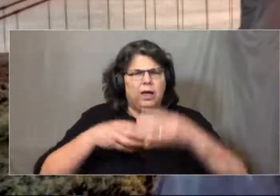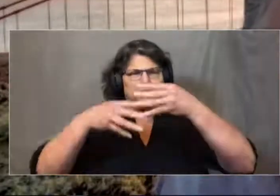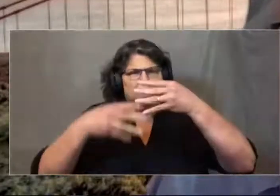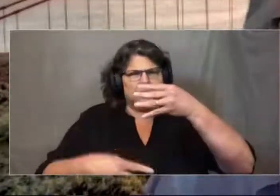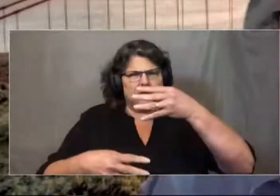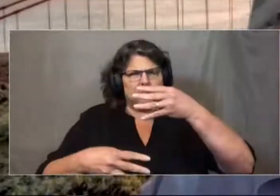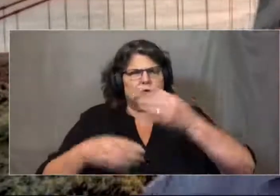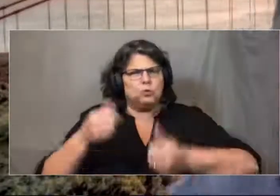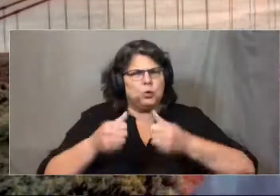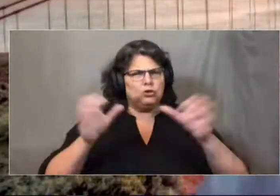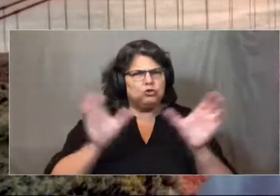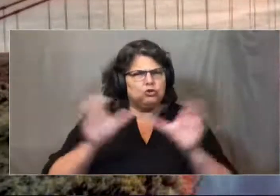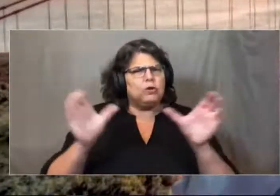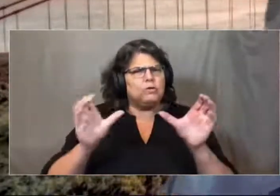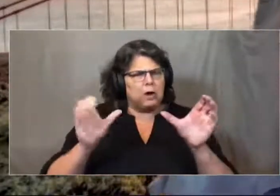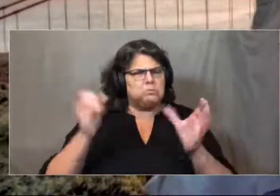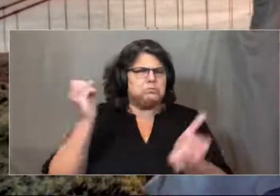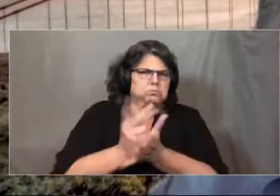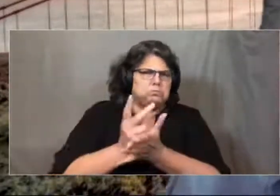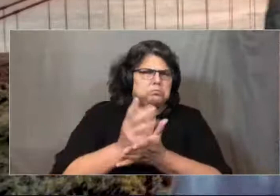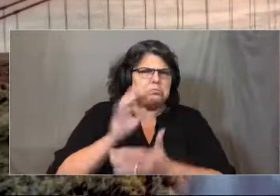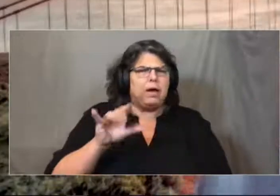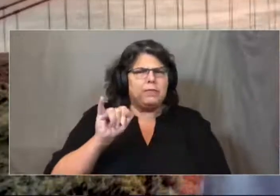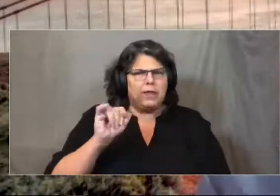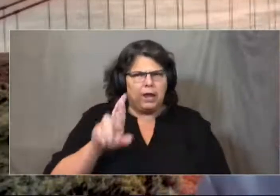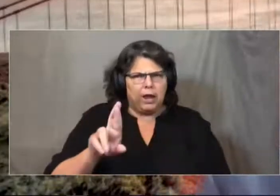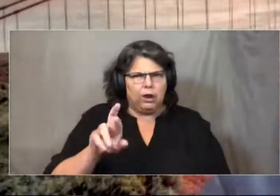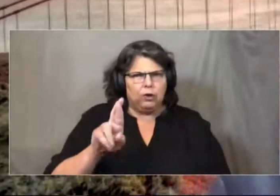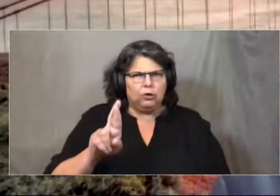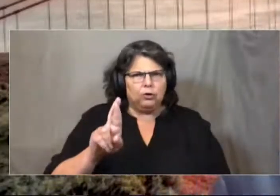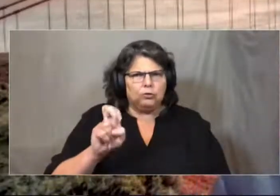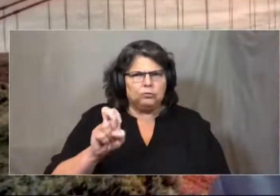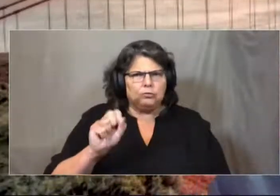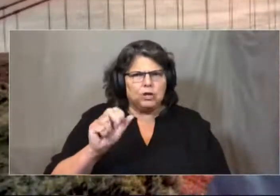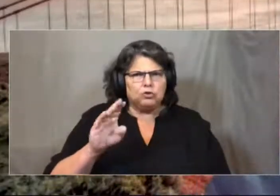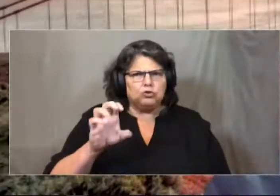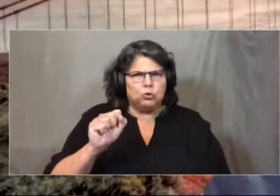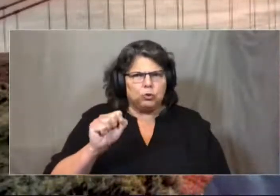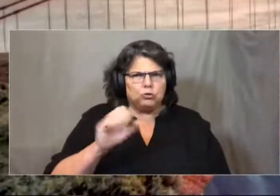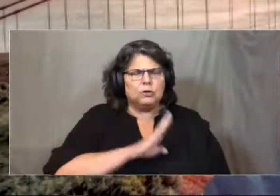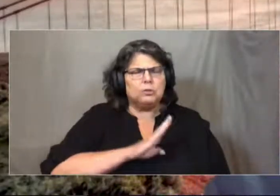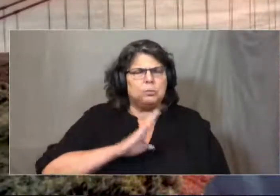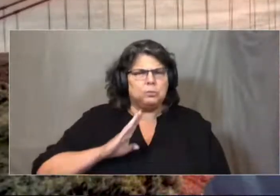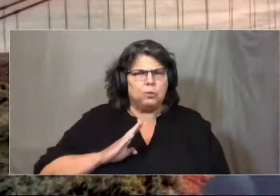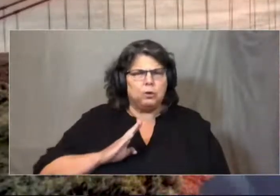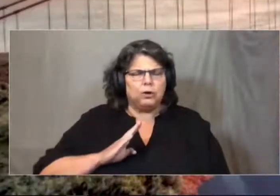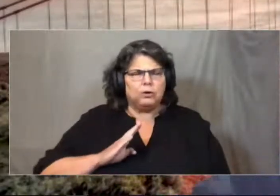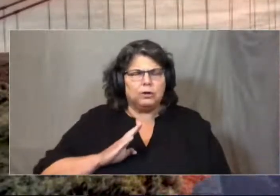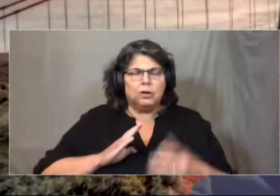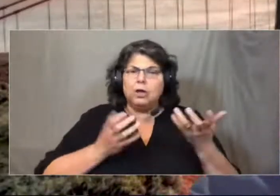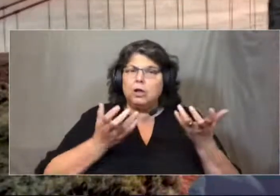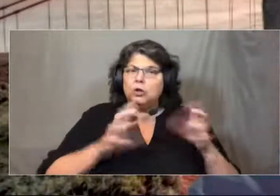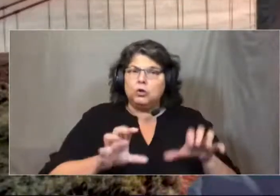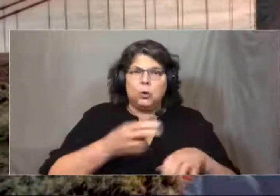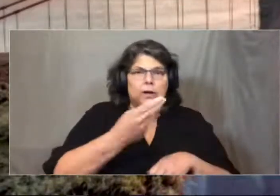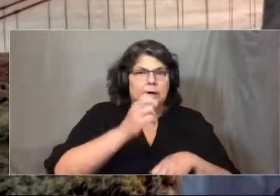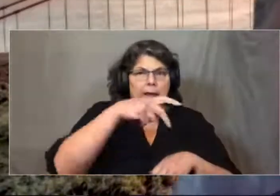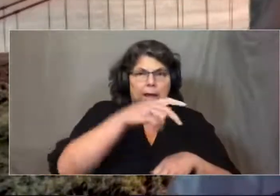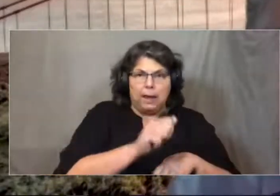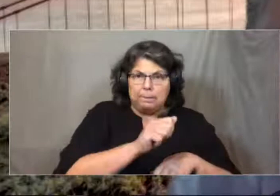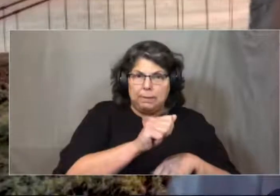certified by the Air Resources Board. You want to avoid a Hepa air purifier that generates